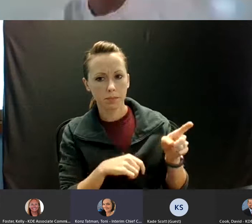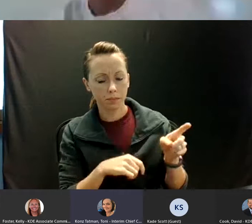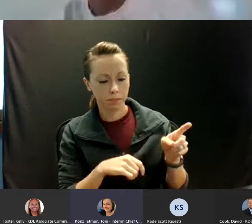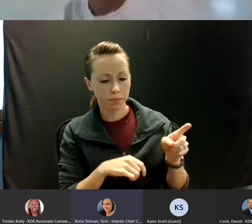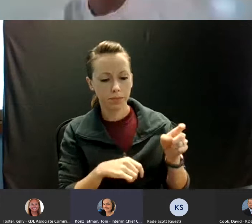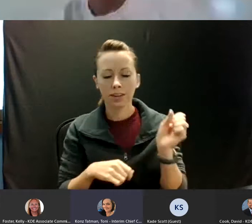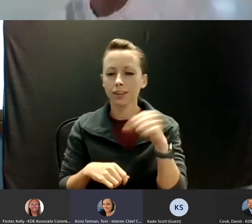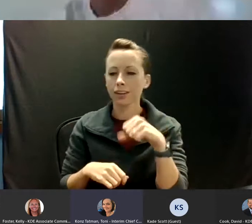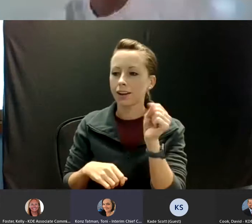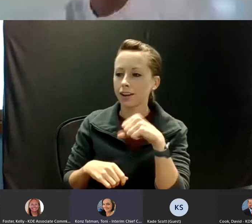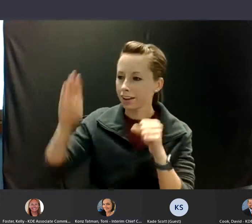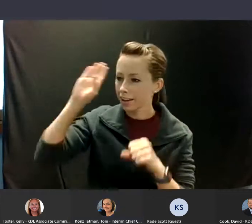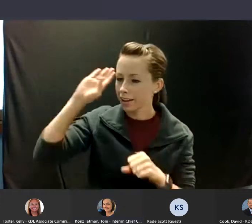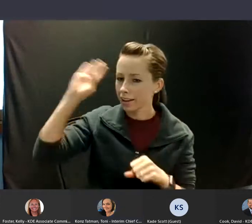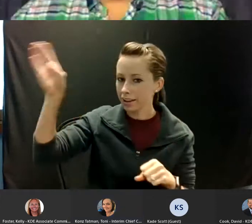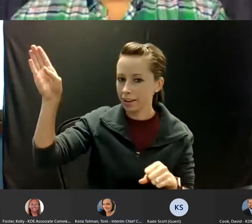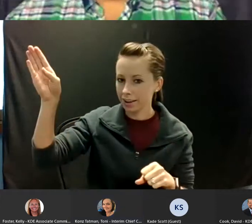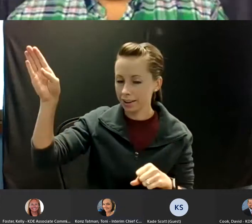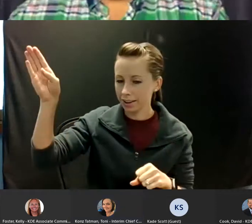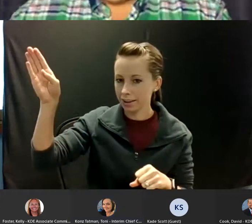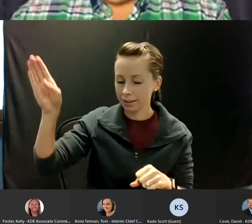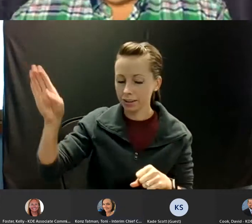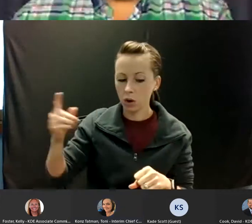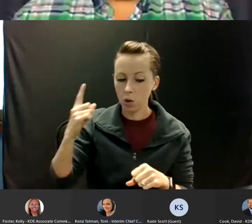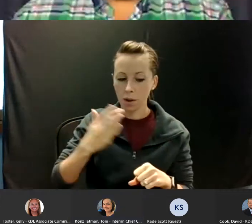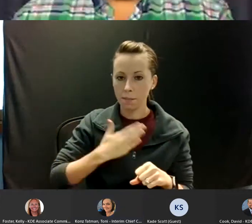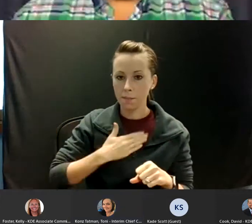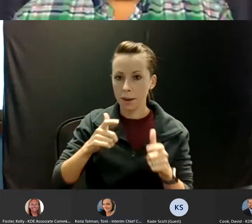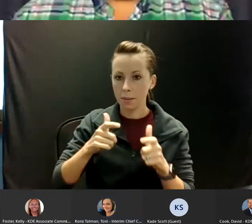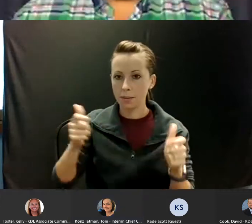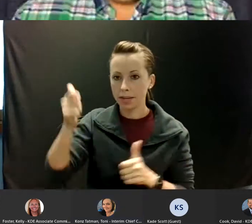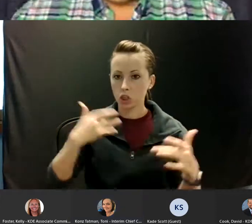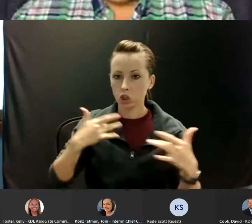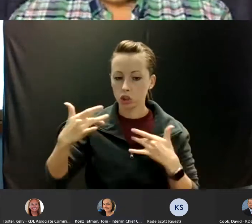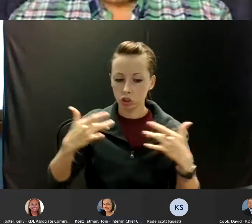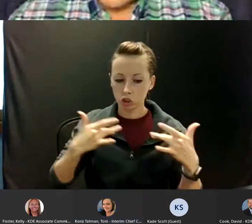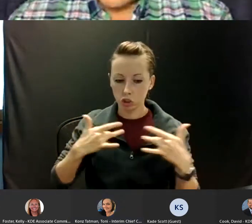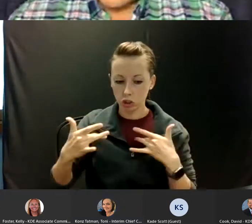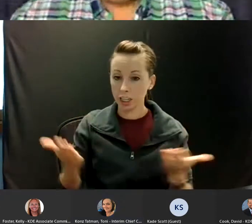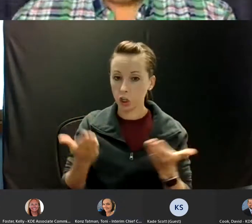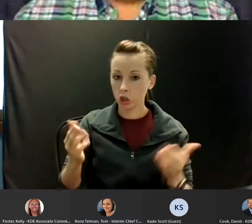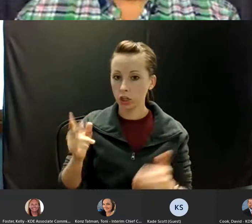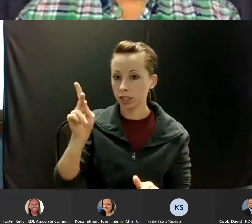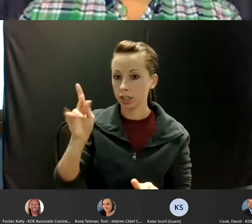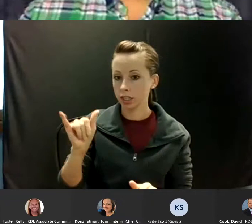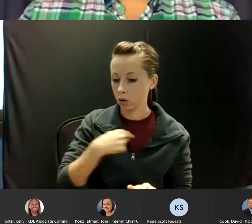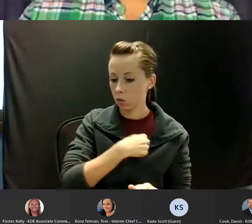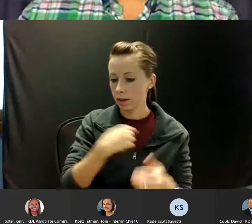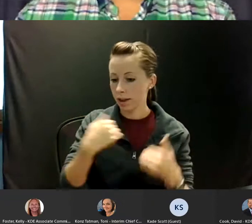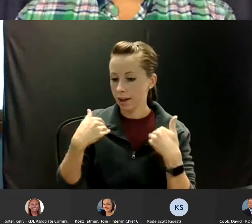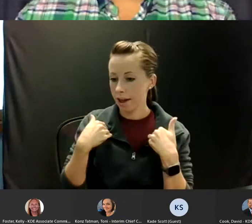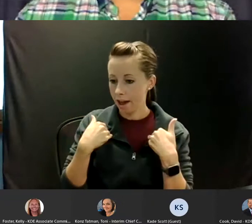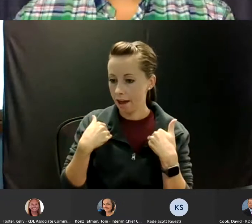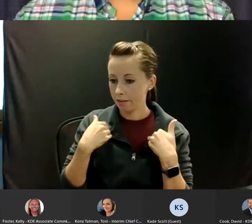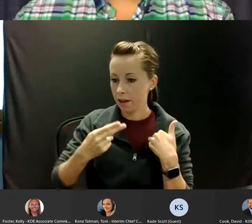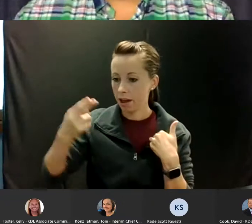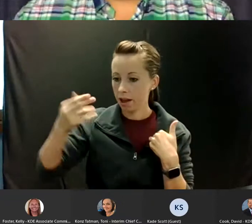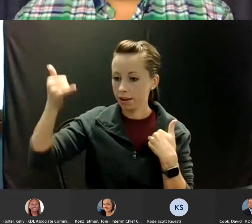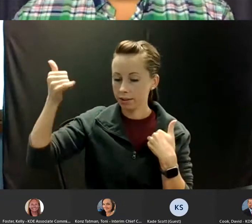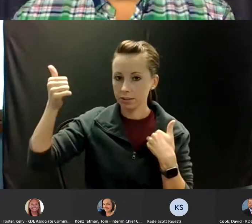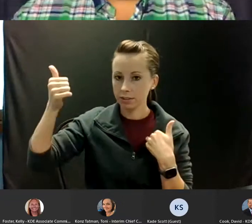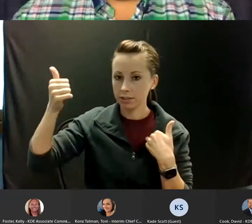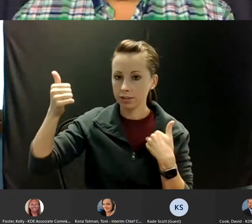Yeah. Hey. So one of my biggest concerns is that, you know, here in Kentucky, we have among the highest rates